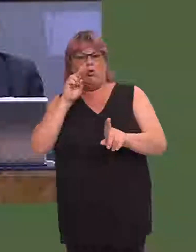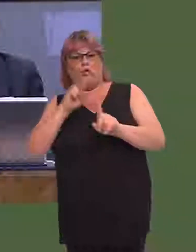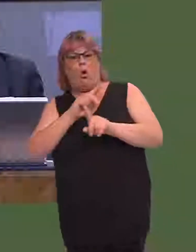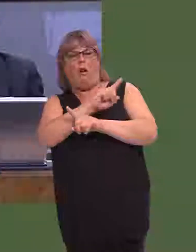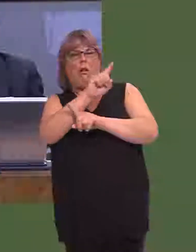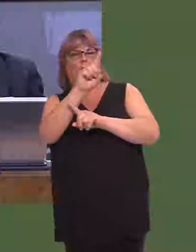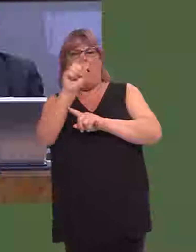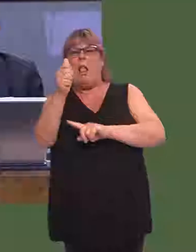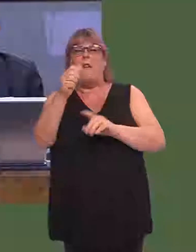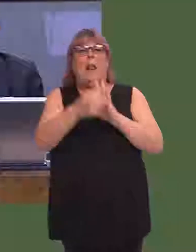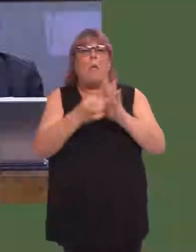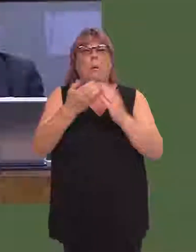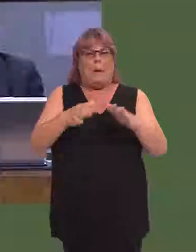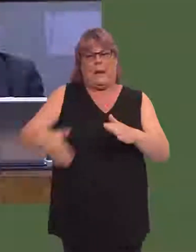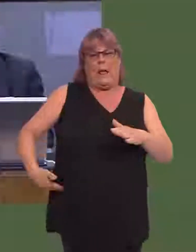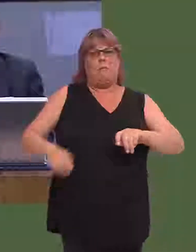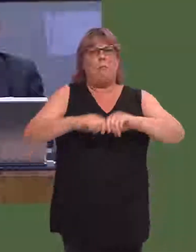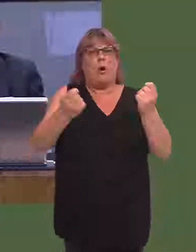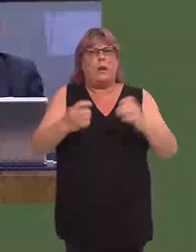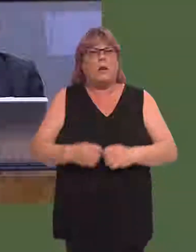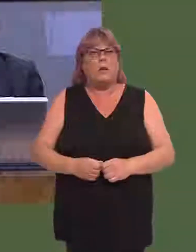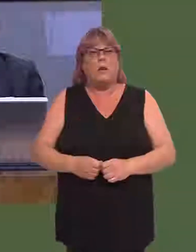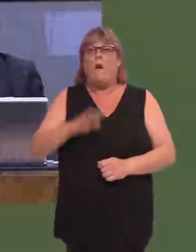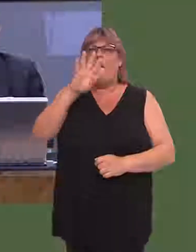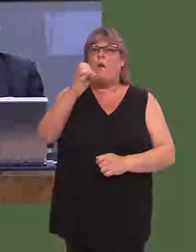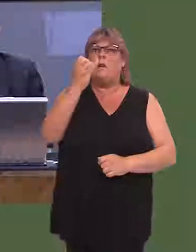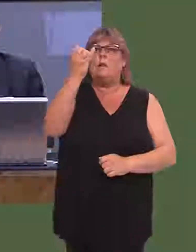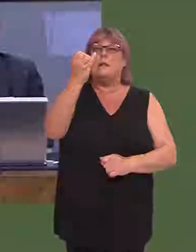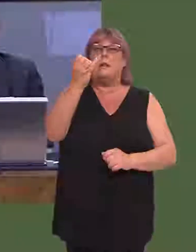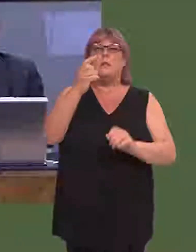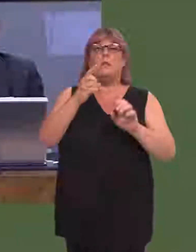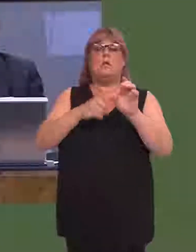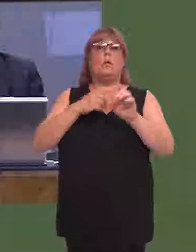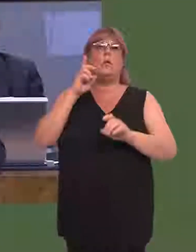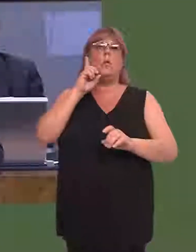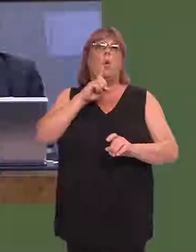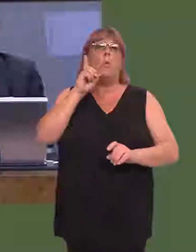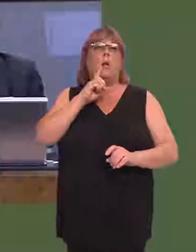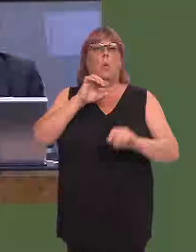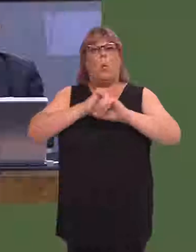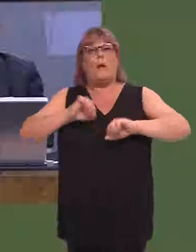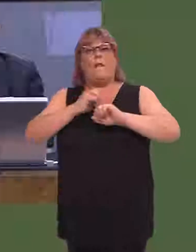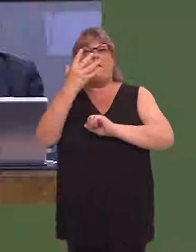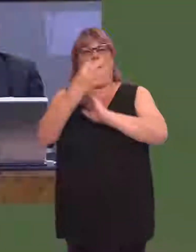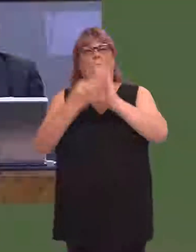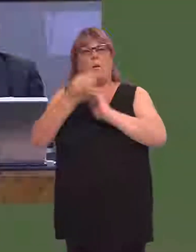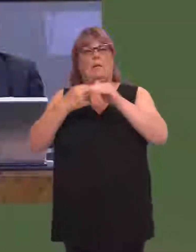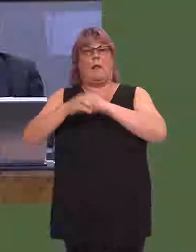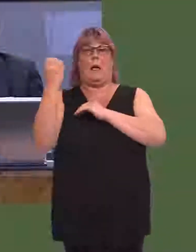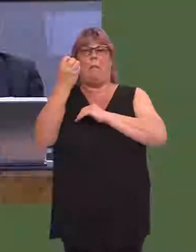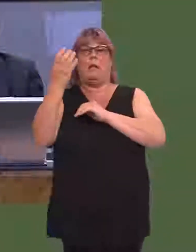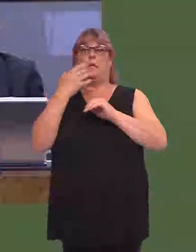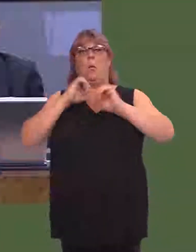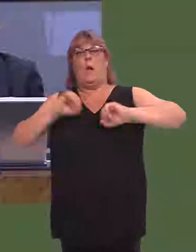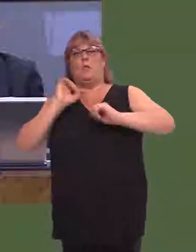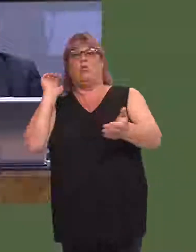doctor until almost 11 hours after help was initially summoned. 46-year-old Esther Wood waited 5 hours in an